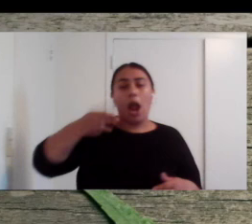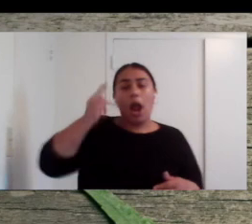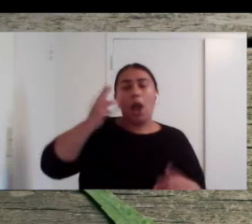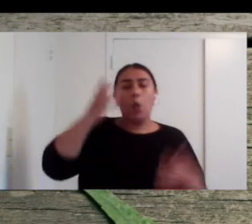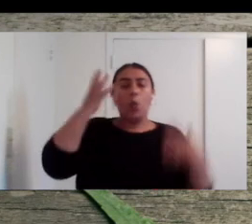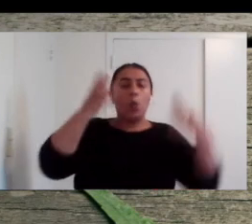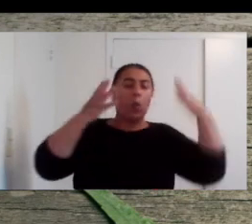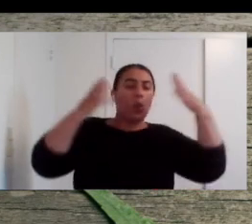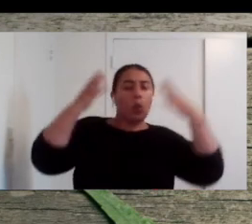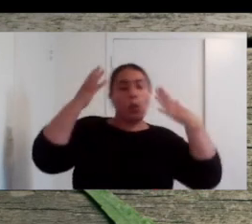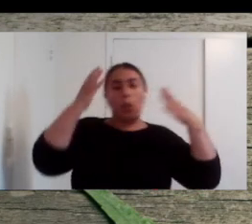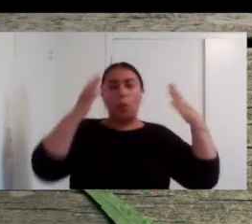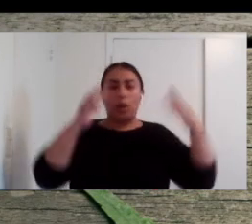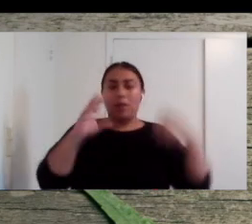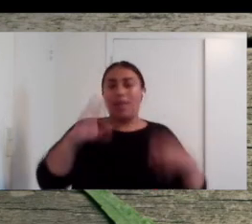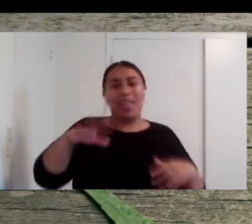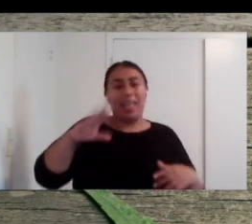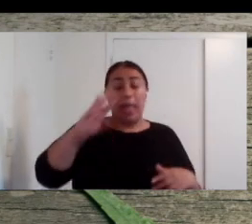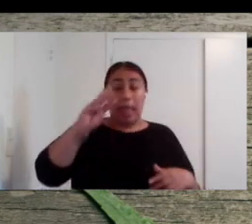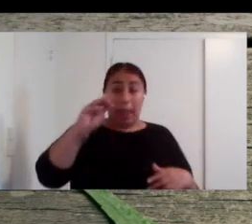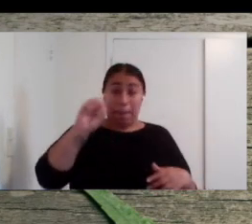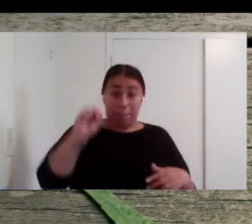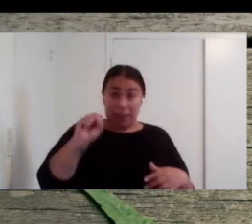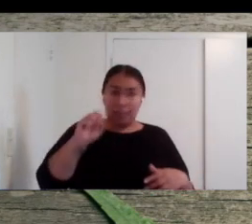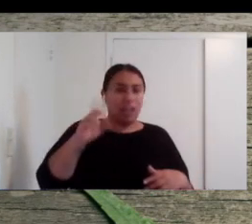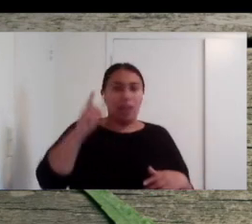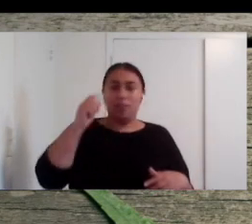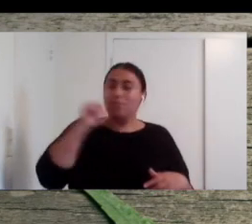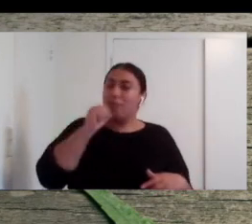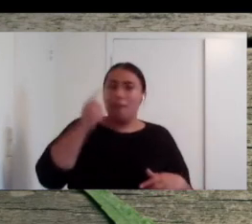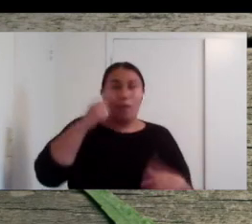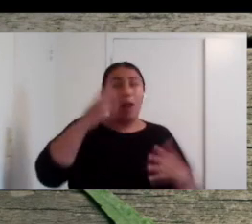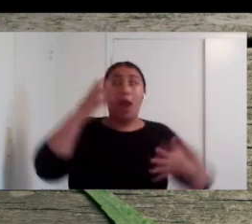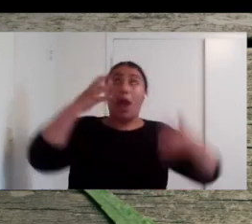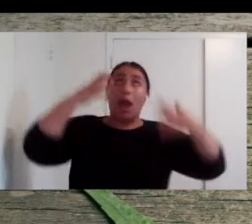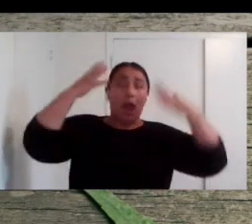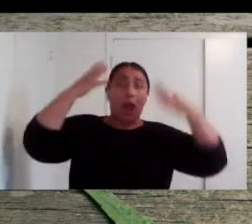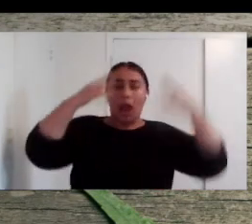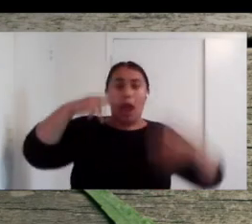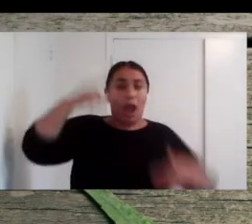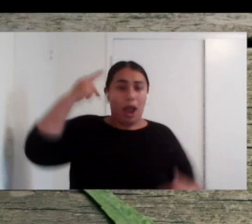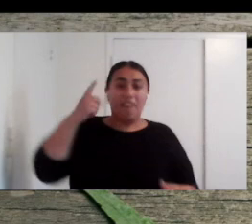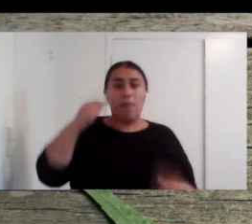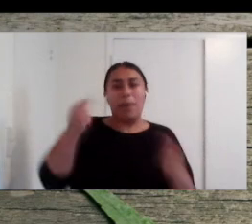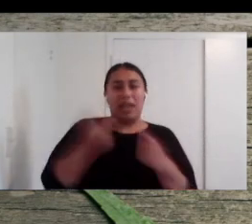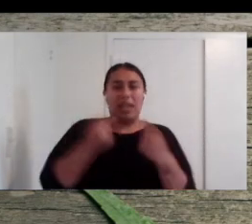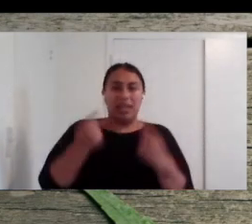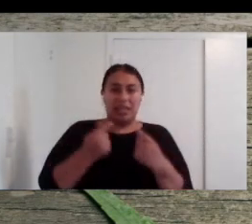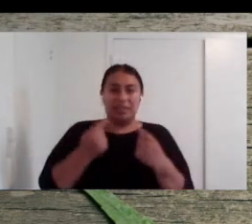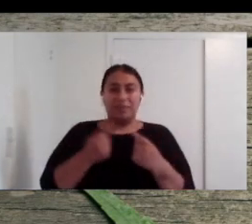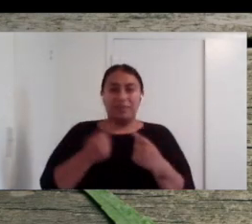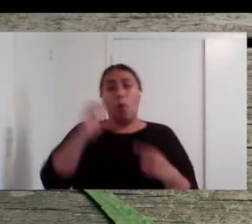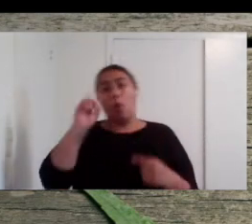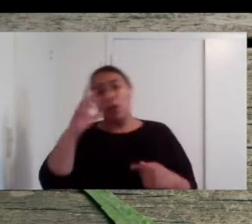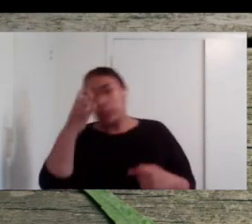medications or not, ultimately 25 to 30 years is still when an MS patient is facing catastrophic problems,